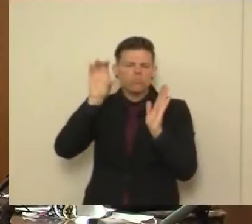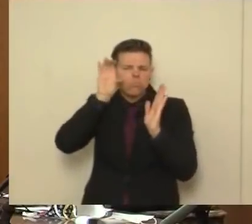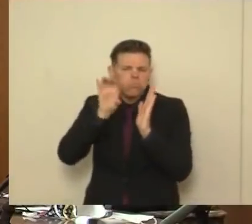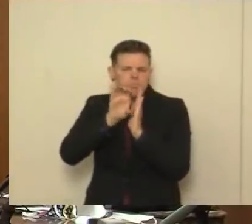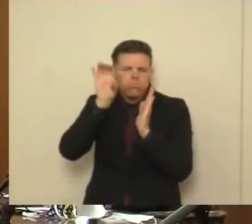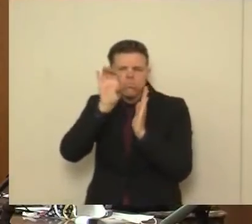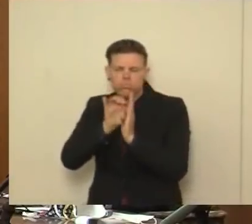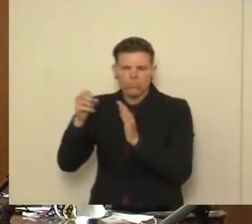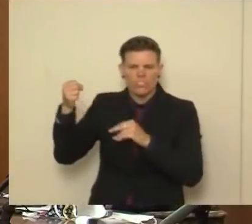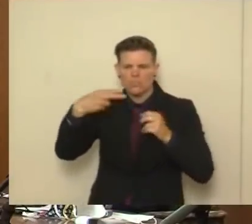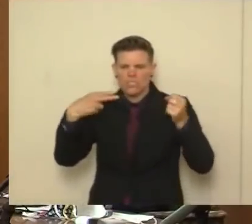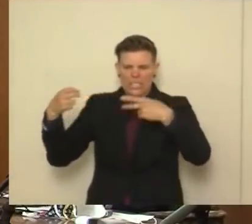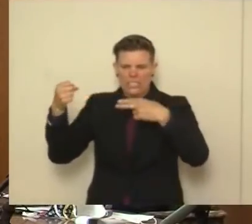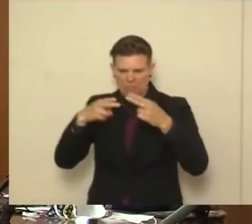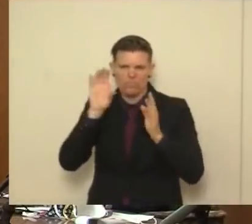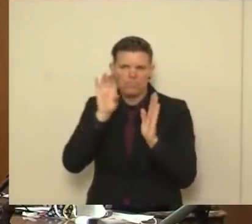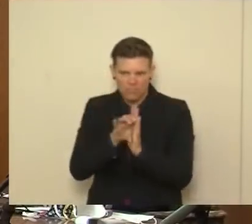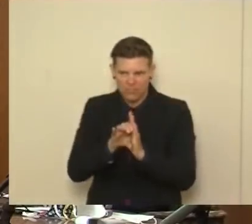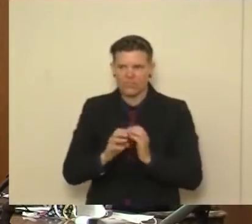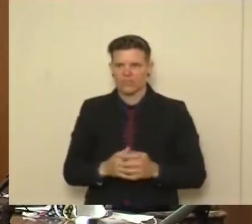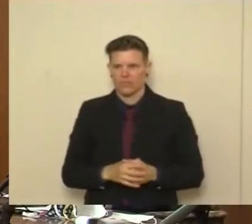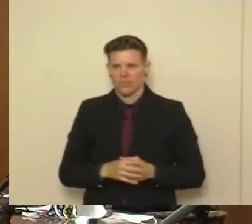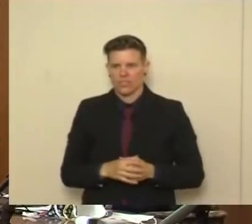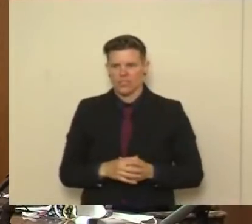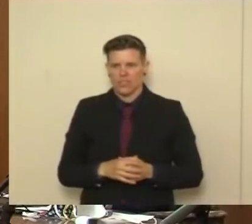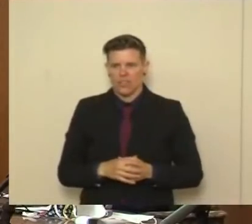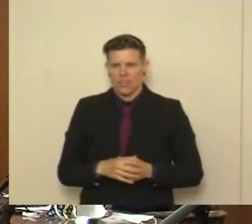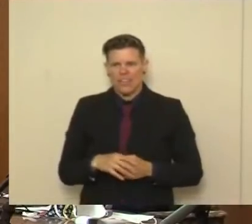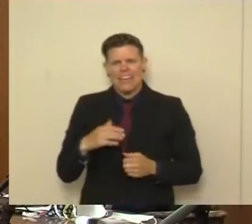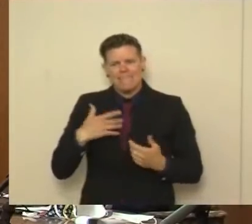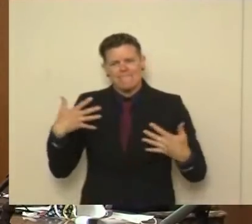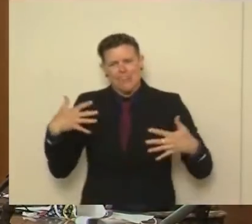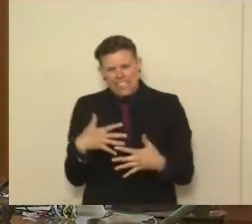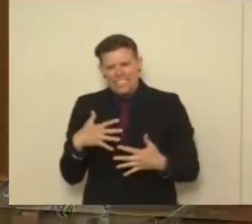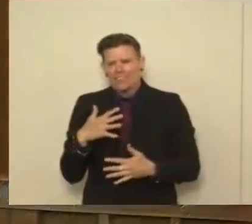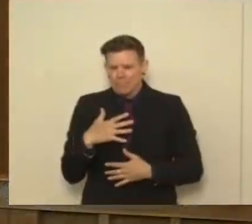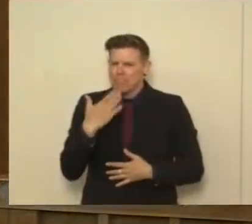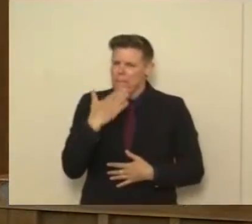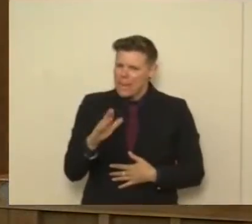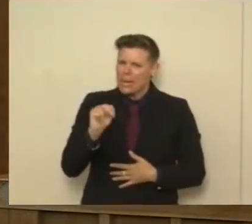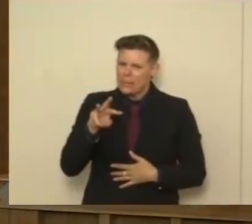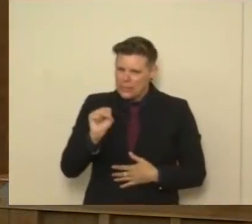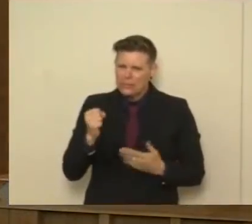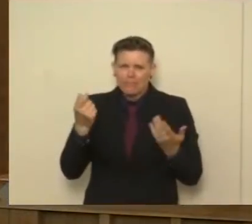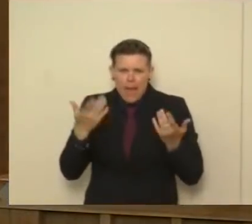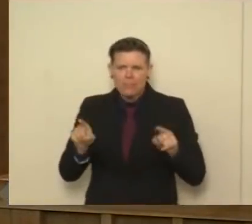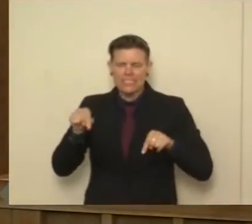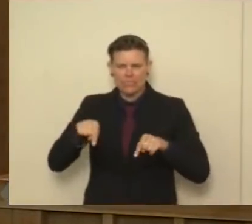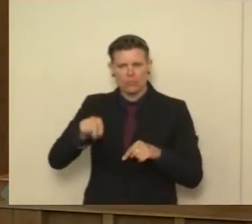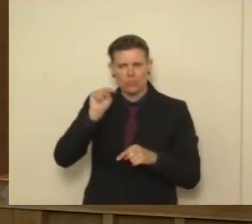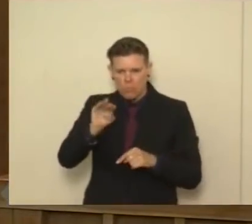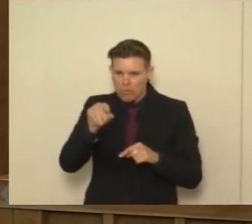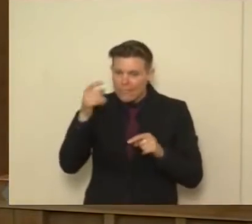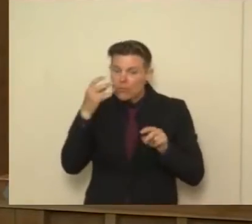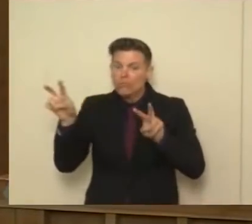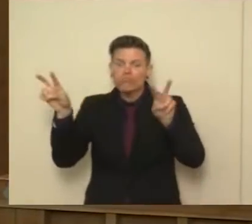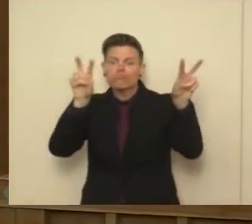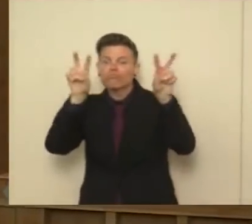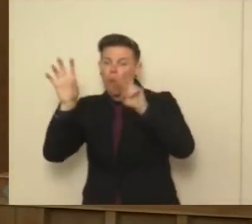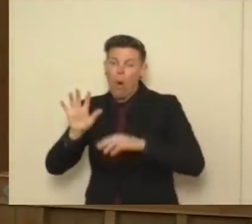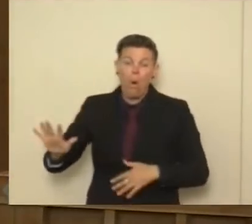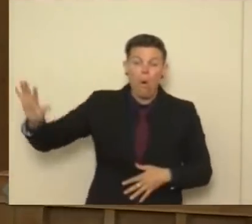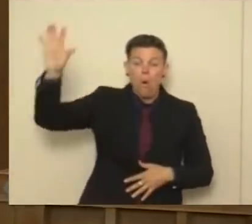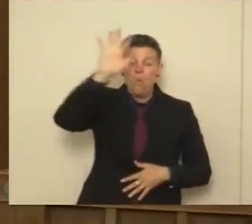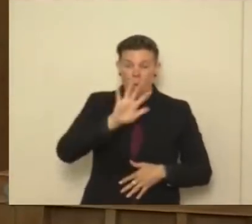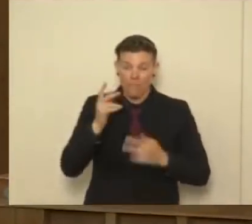today with, I'm afraid, bad news, actually, about what's happening here in New Mexico. If you're watching the news, you've seen all over the country a